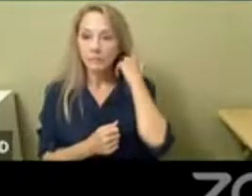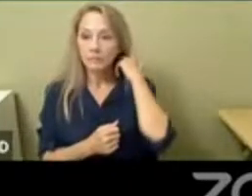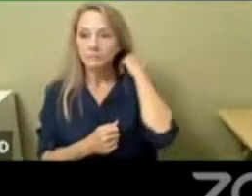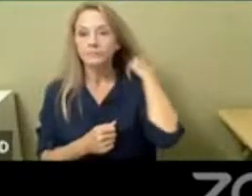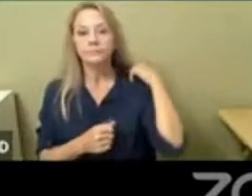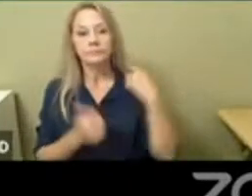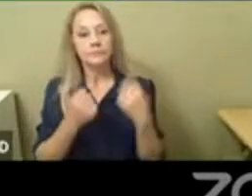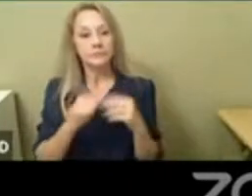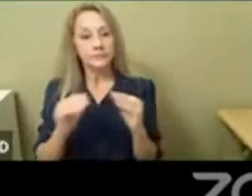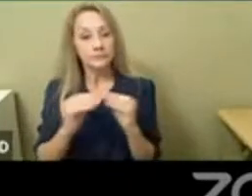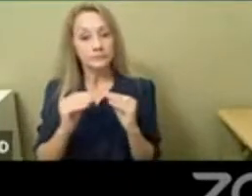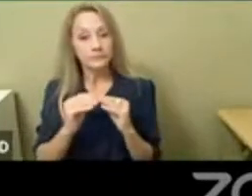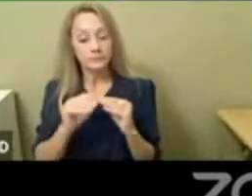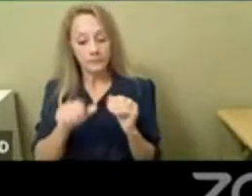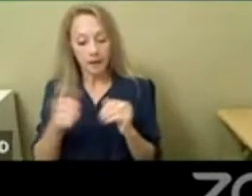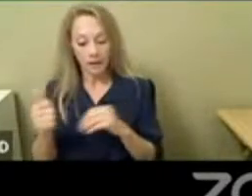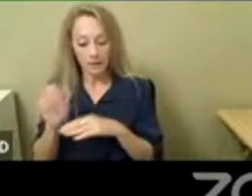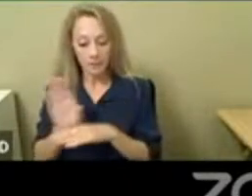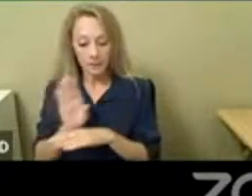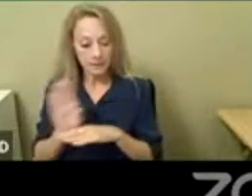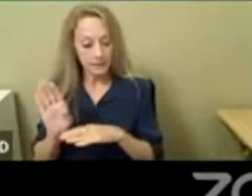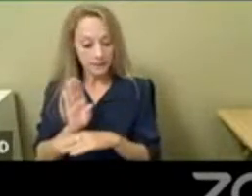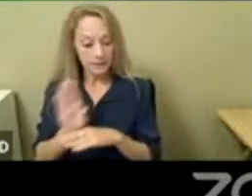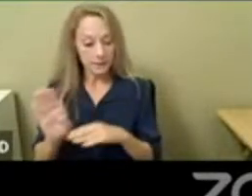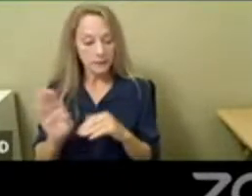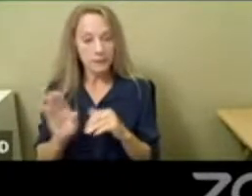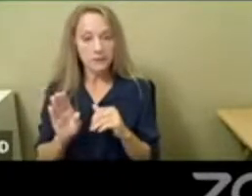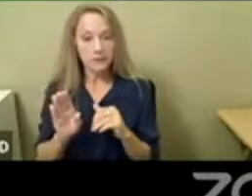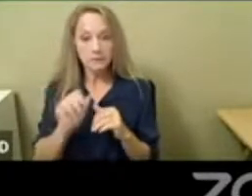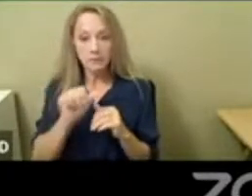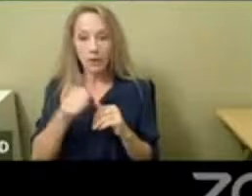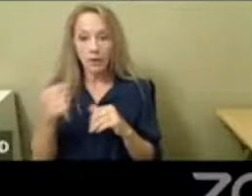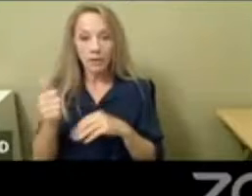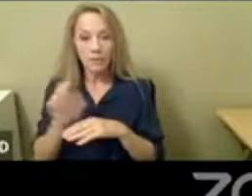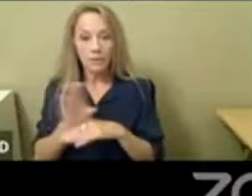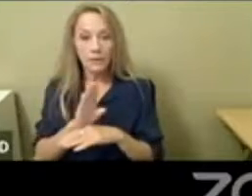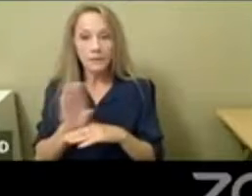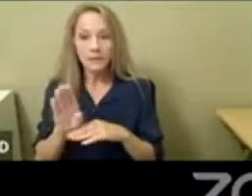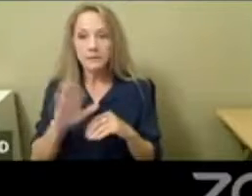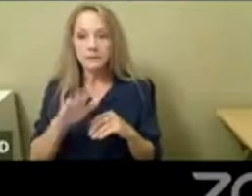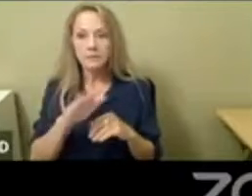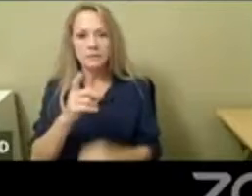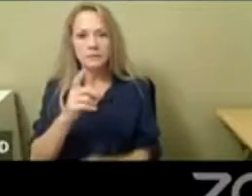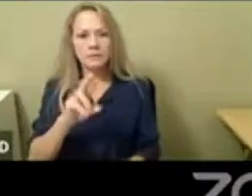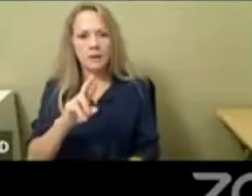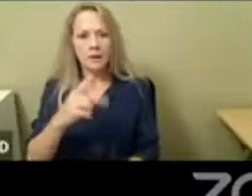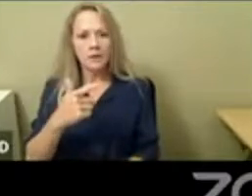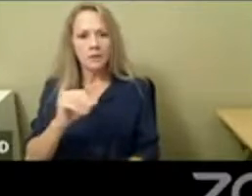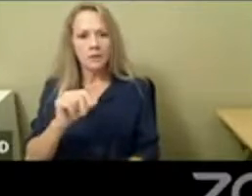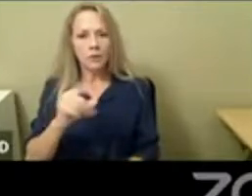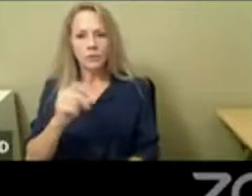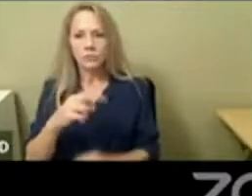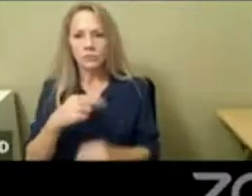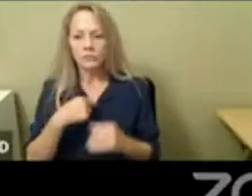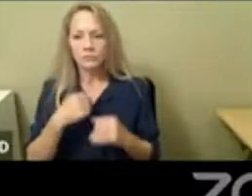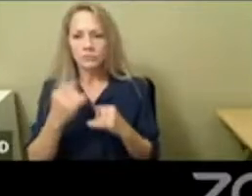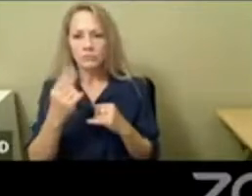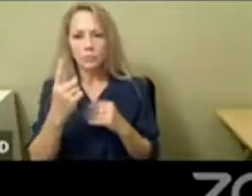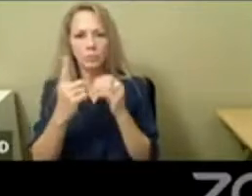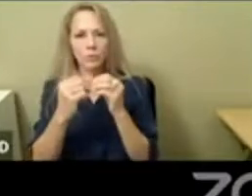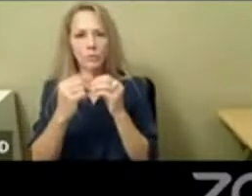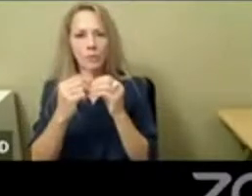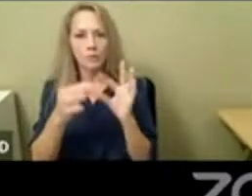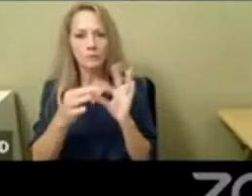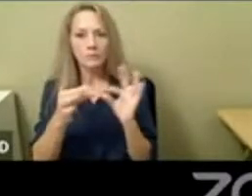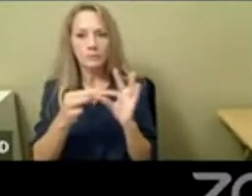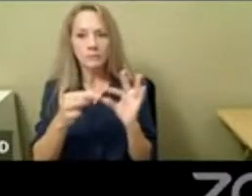Any other business? We have the other business section now. Dr. Gocher, I just had one last comment, and that was really just